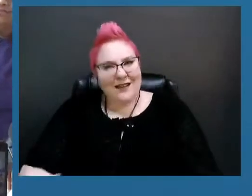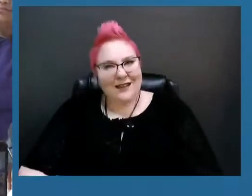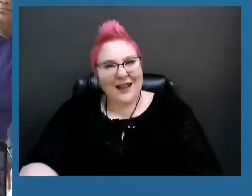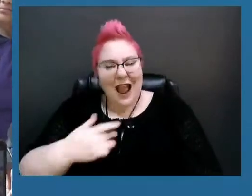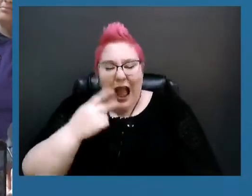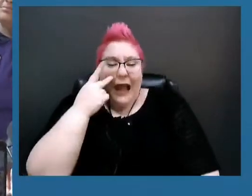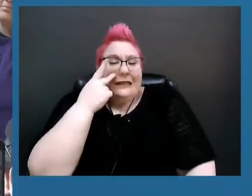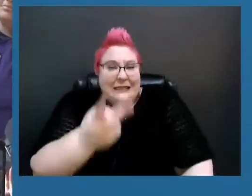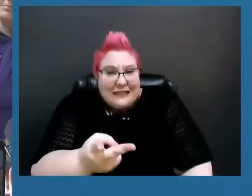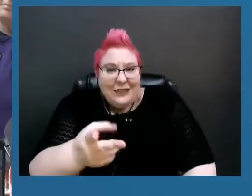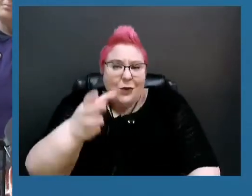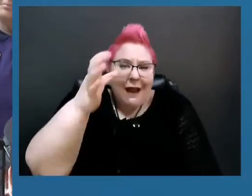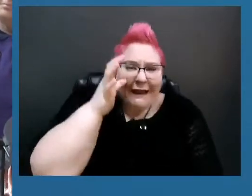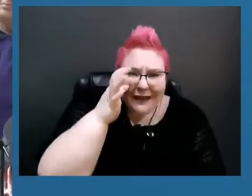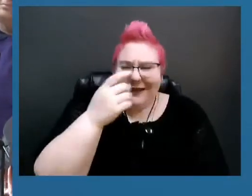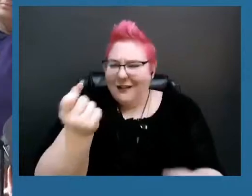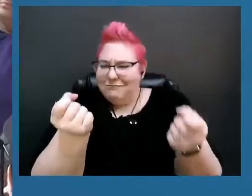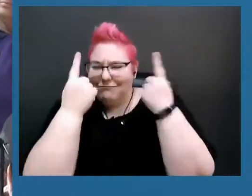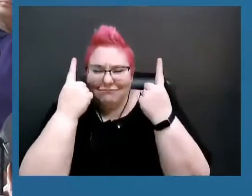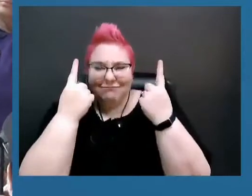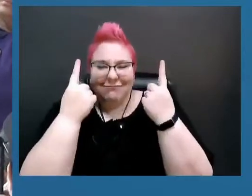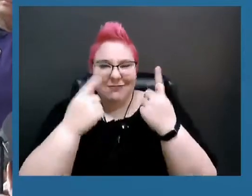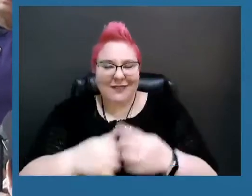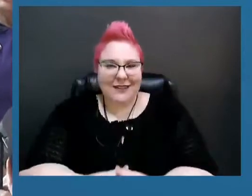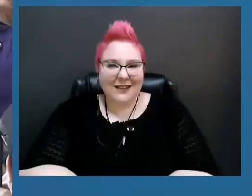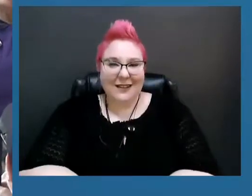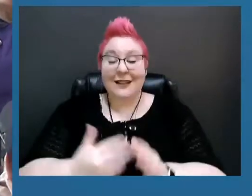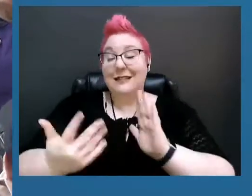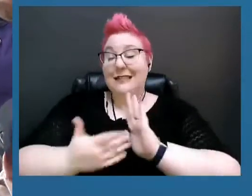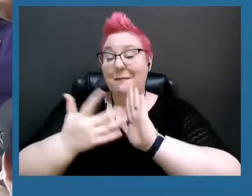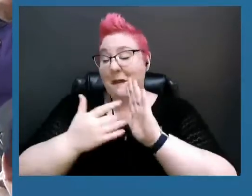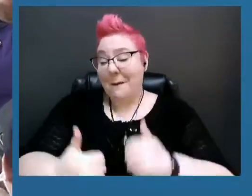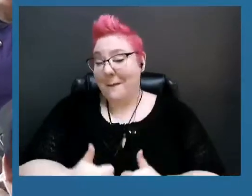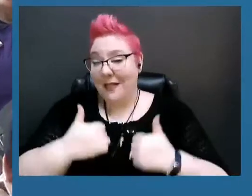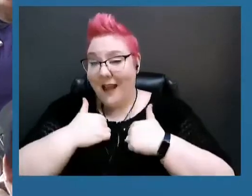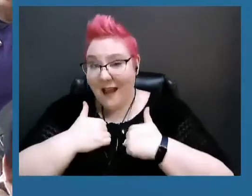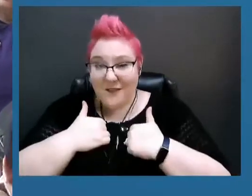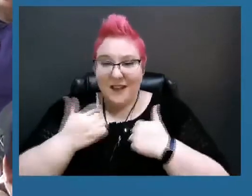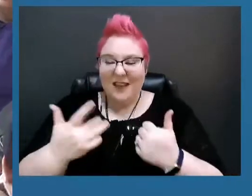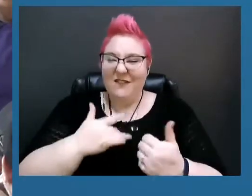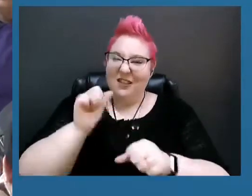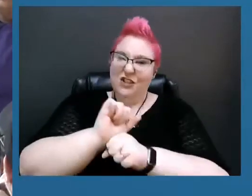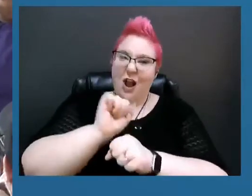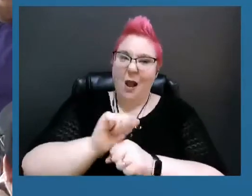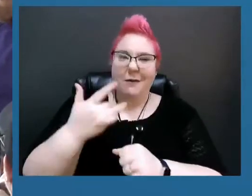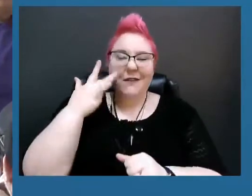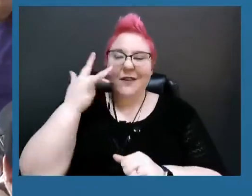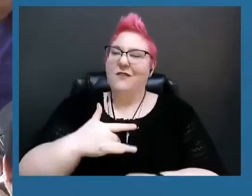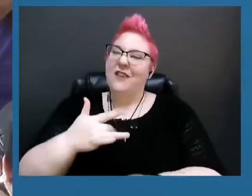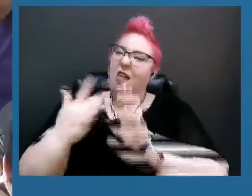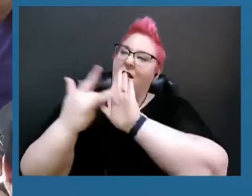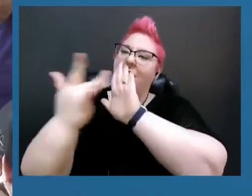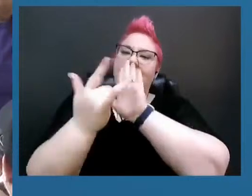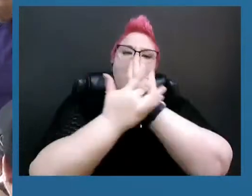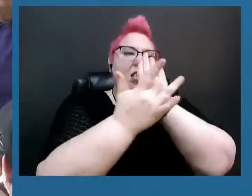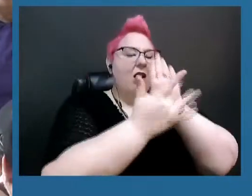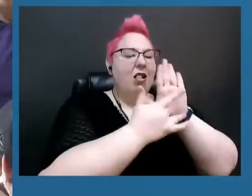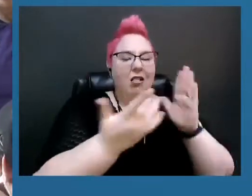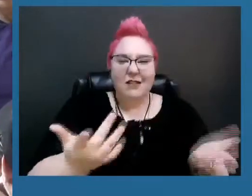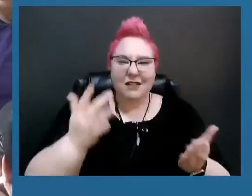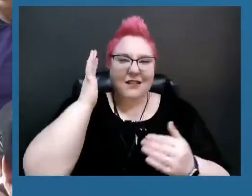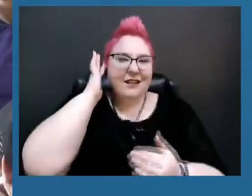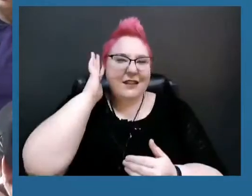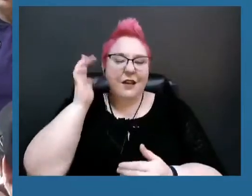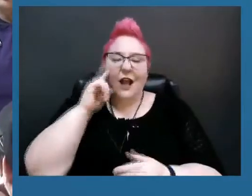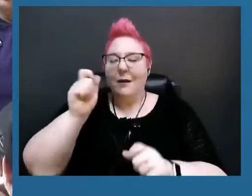you, I understand you. And sometimes in life you have these jobs where you feel like you're taken for granted. You're just out there waking up early in